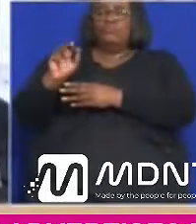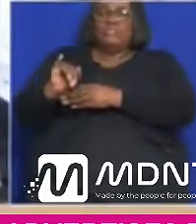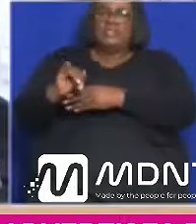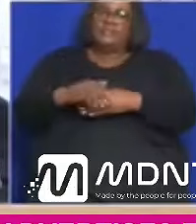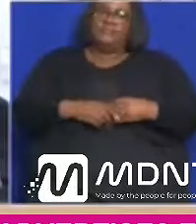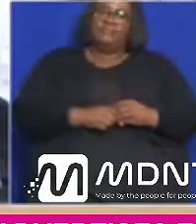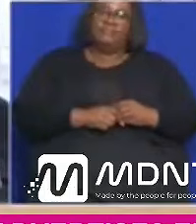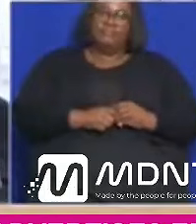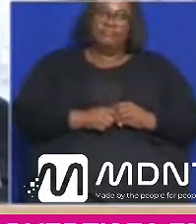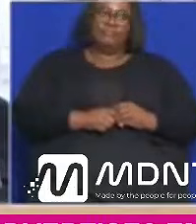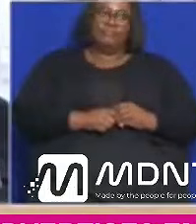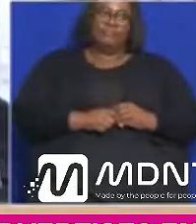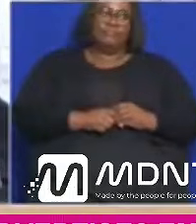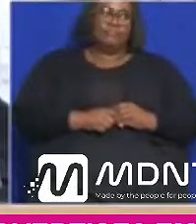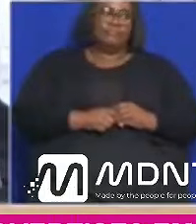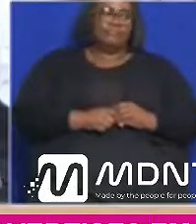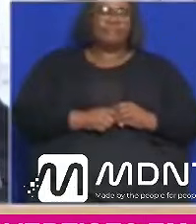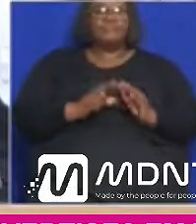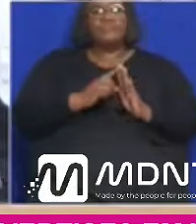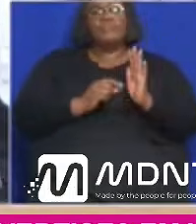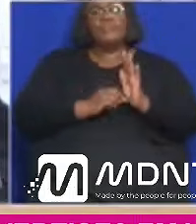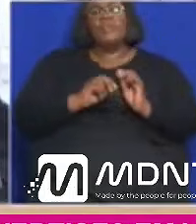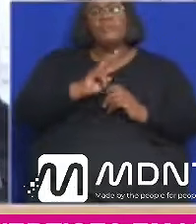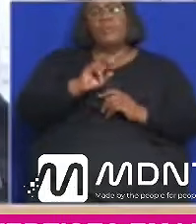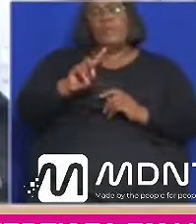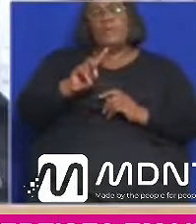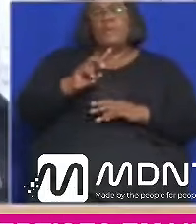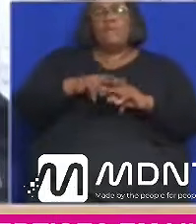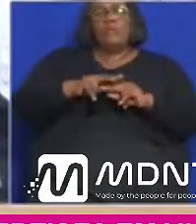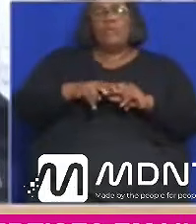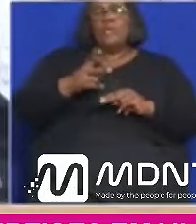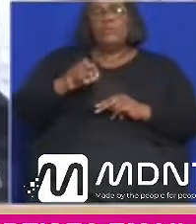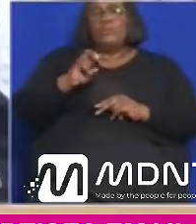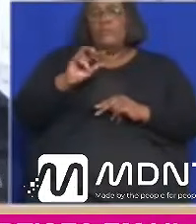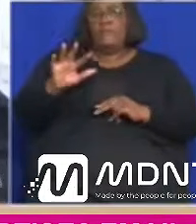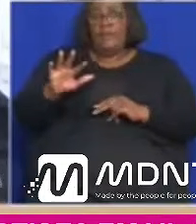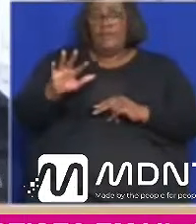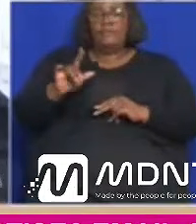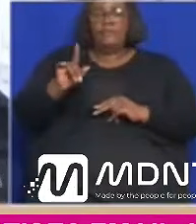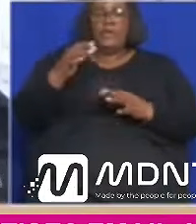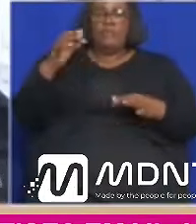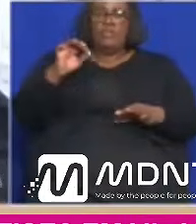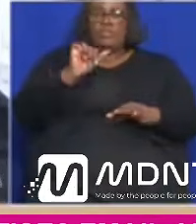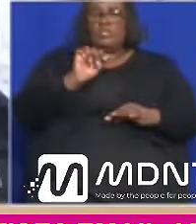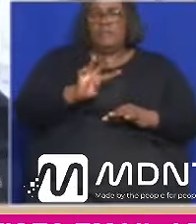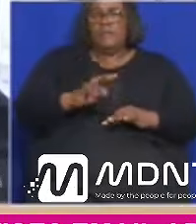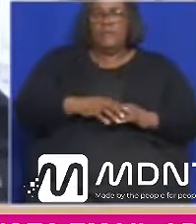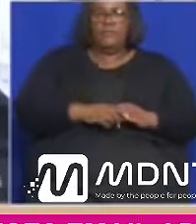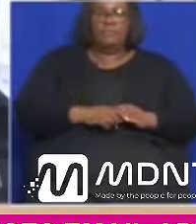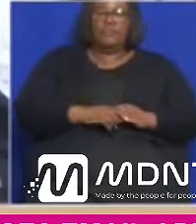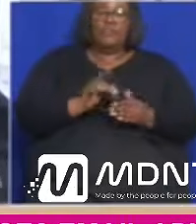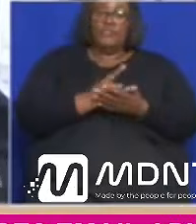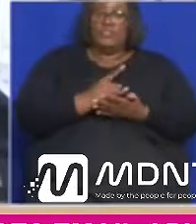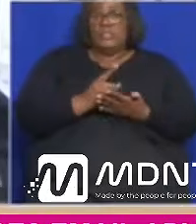on the 21st of February 2025. If you go to page 64 of the chats.